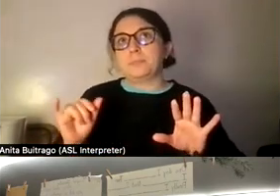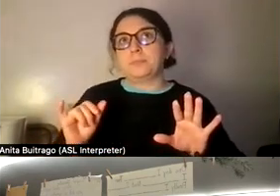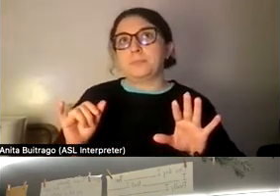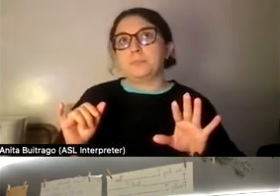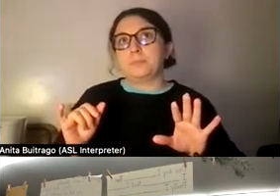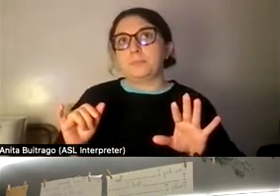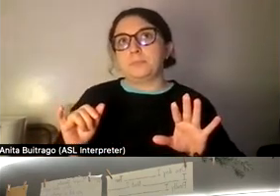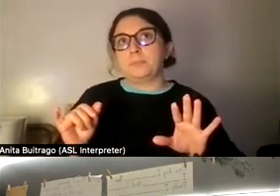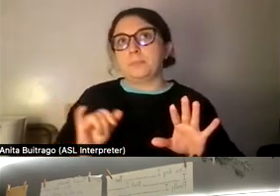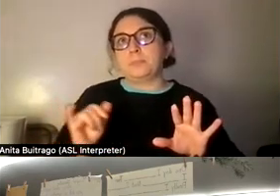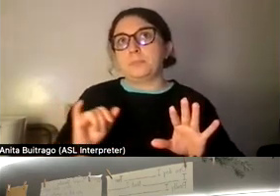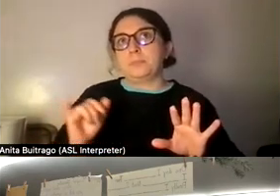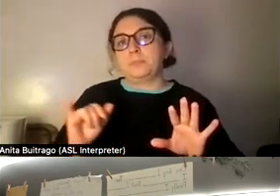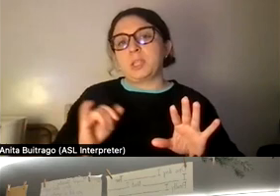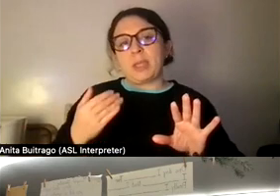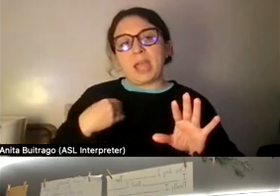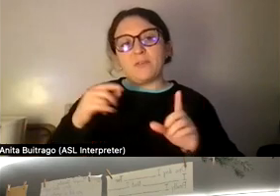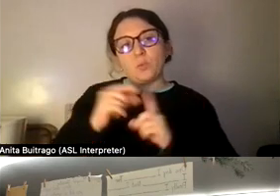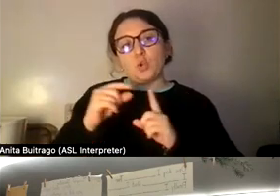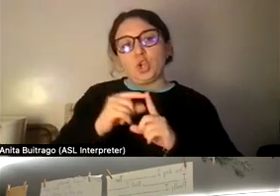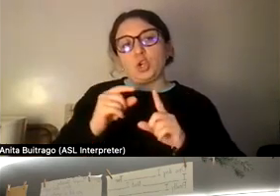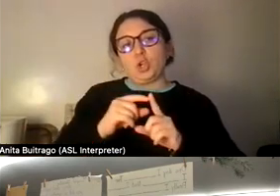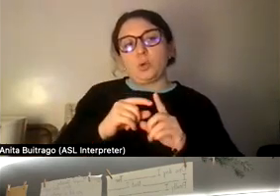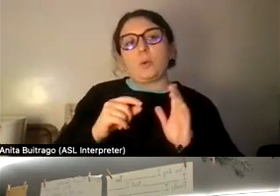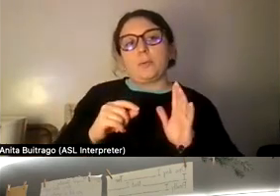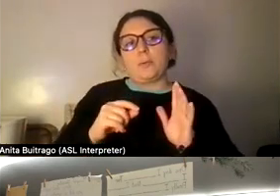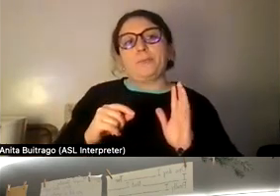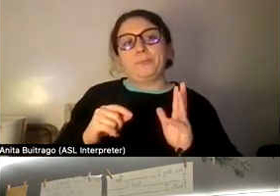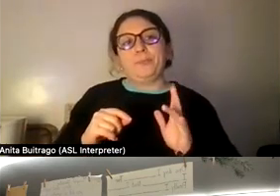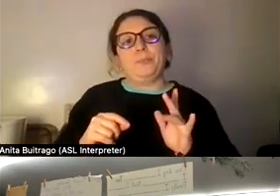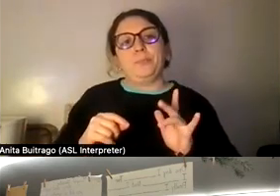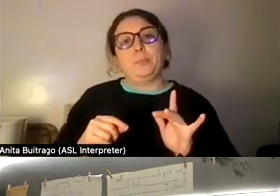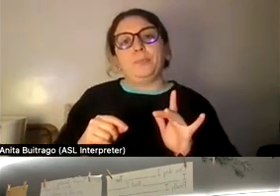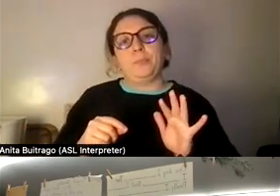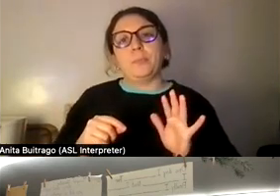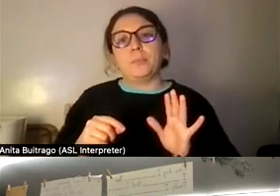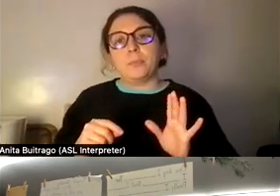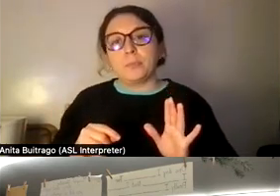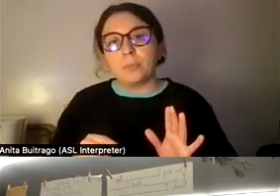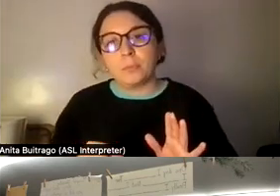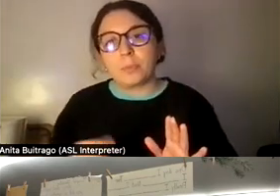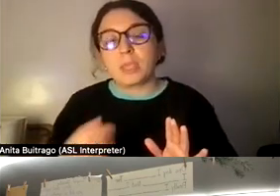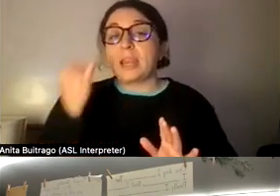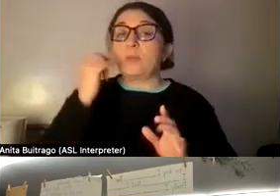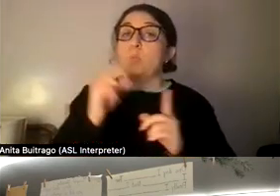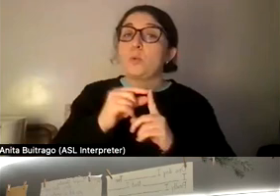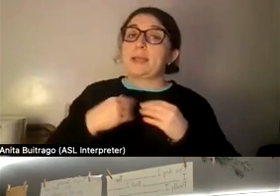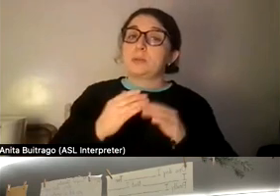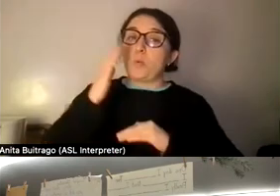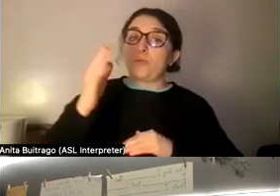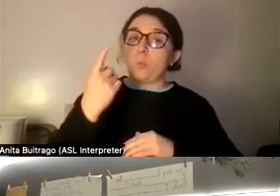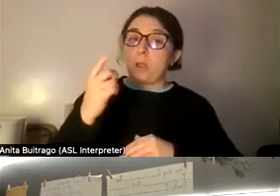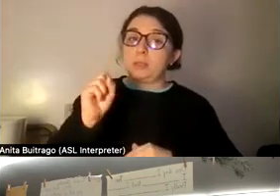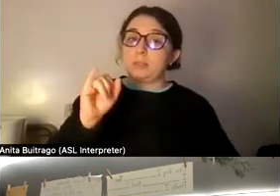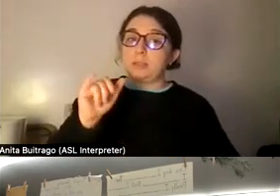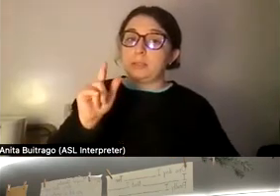we're gonna do, we have a word coming up. And then as they get into learning words with more than one syllable, then we pound each syllable